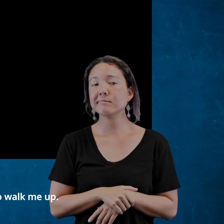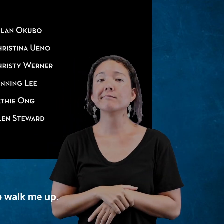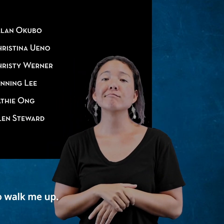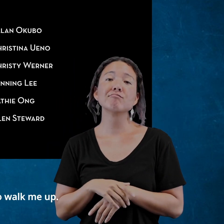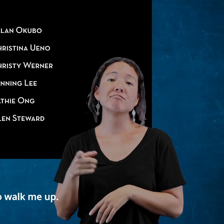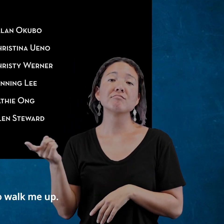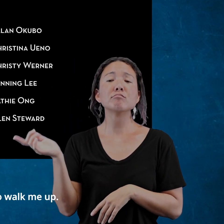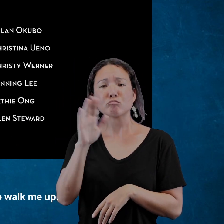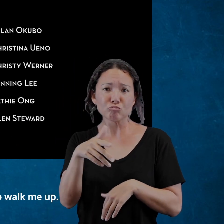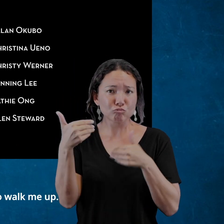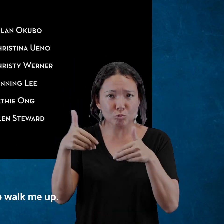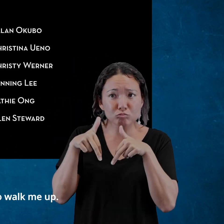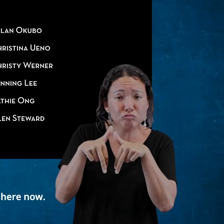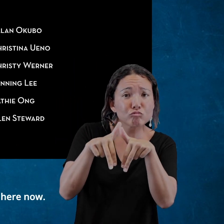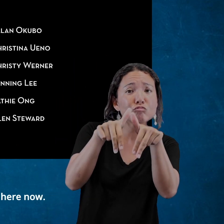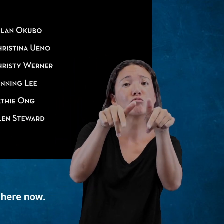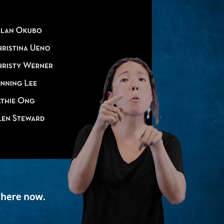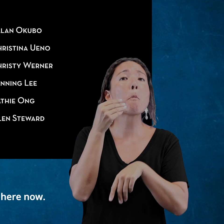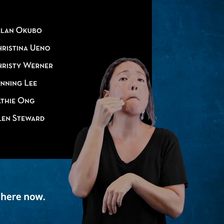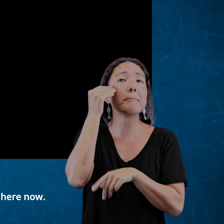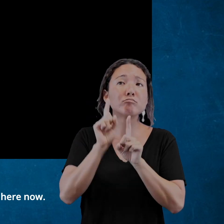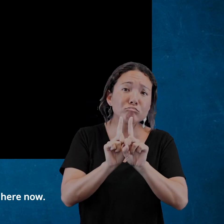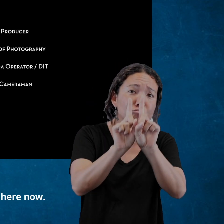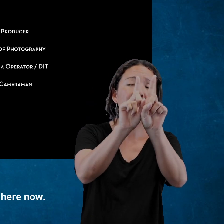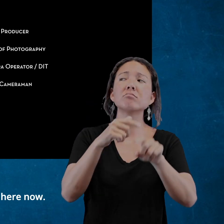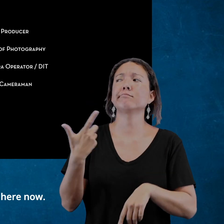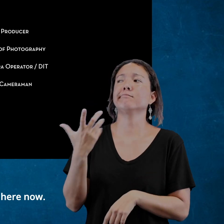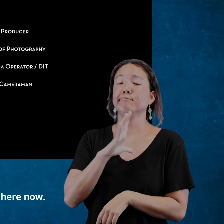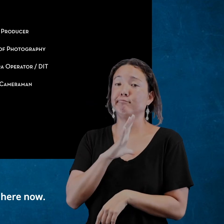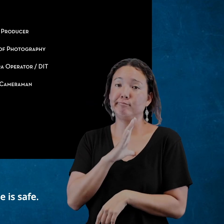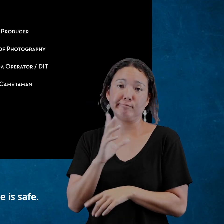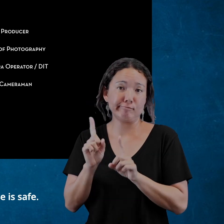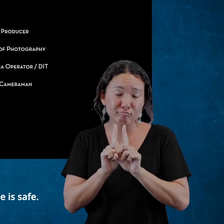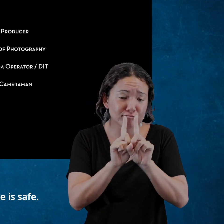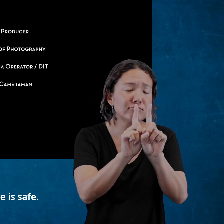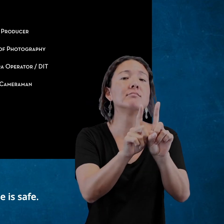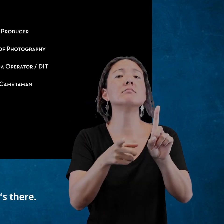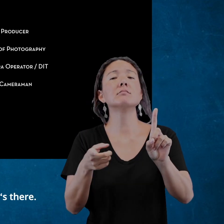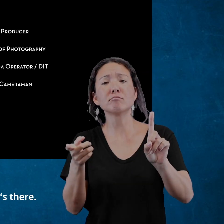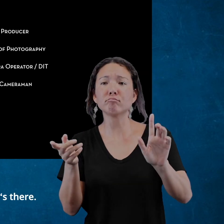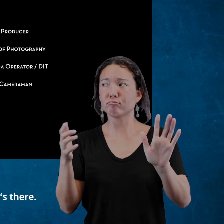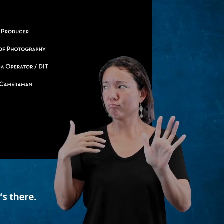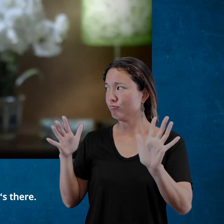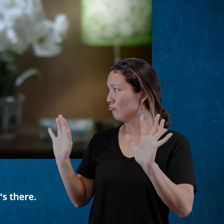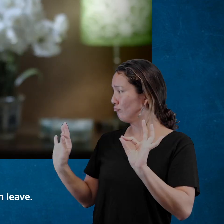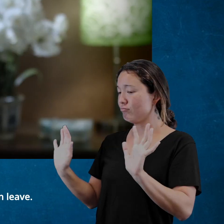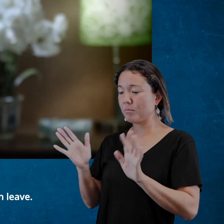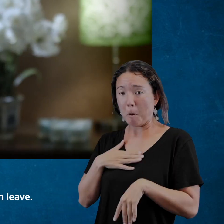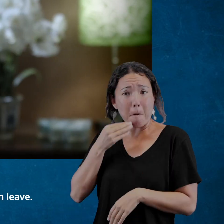And he offered to walk me up. Okay, I'm here now. My house is safe. Nobody's there. You